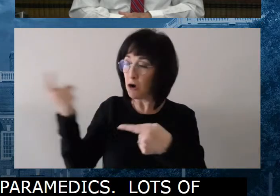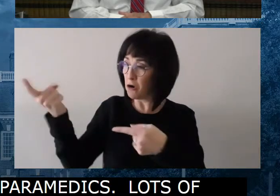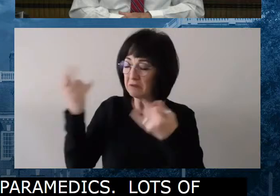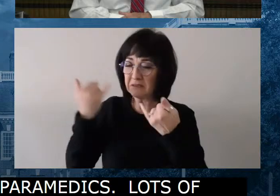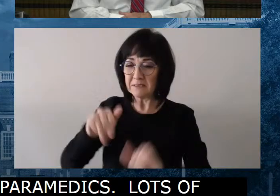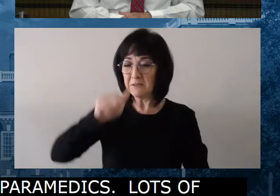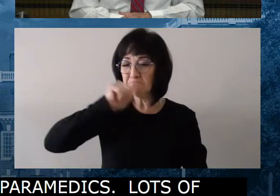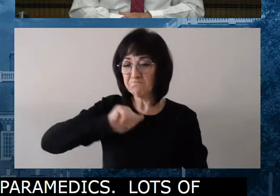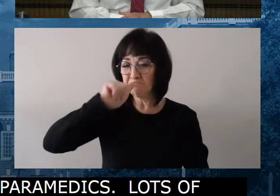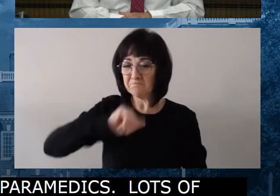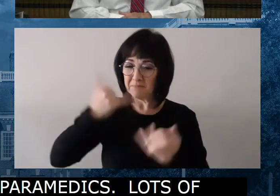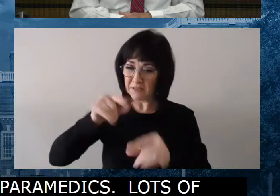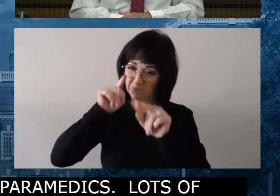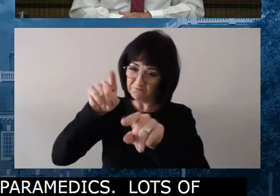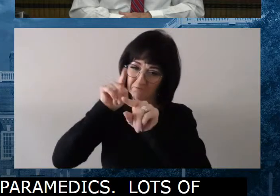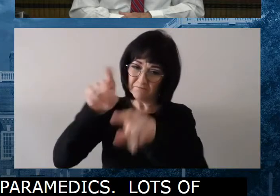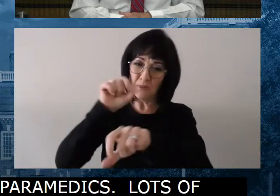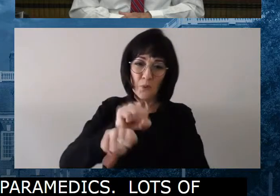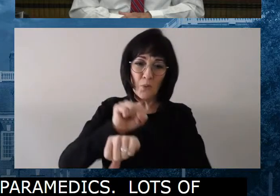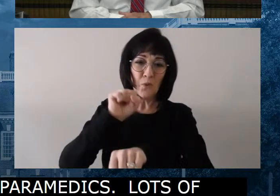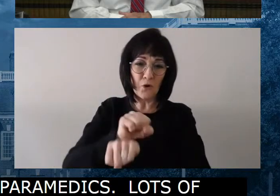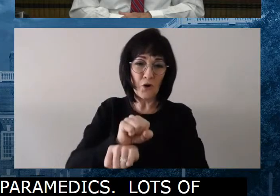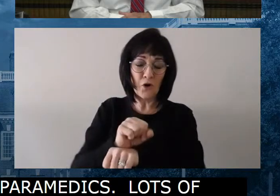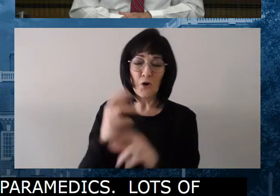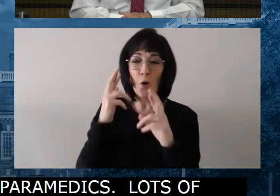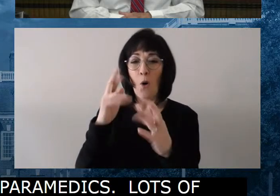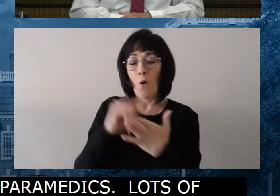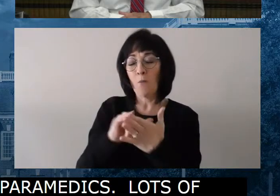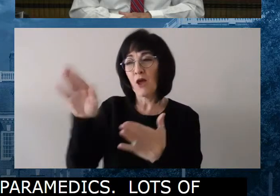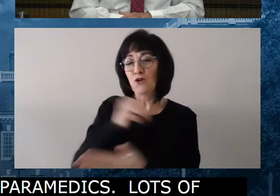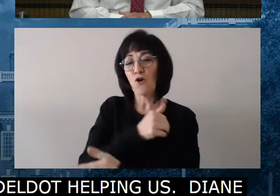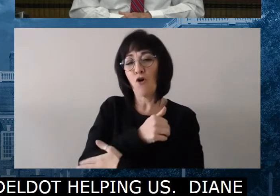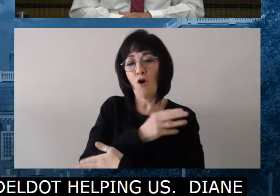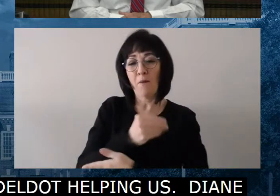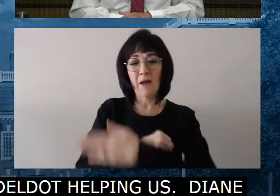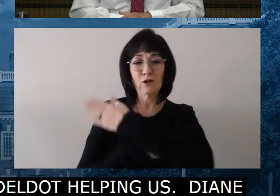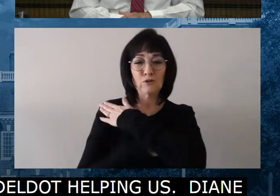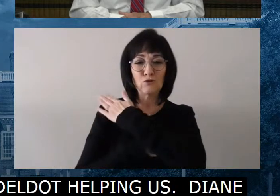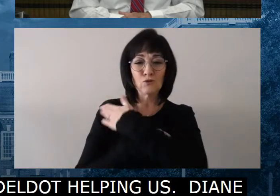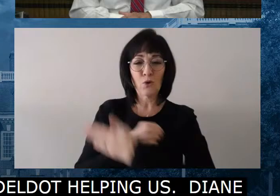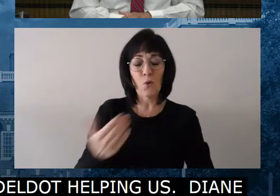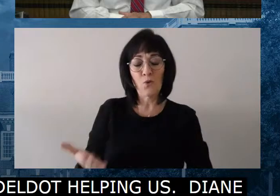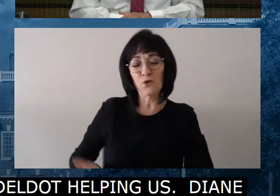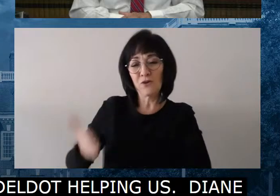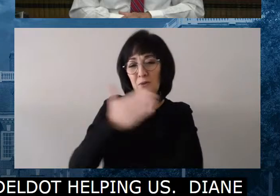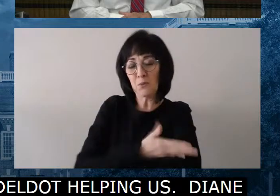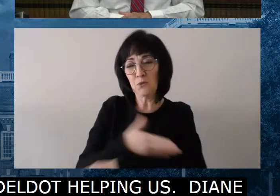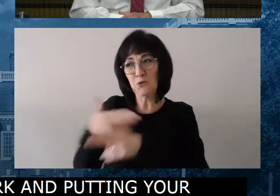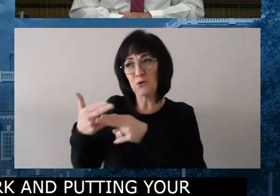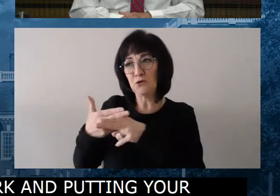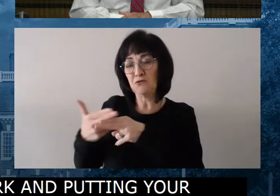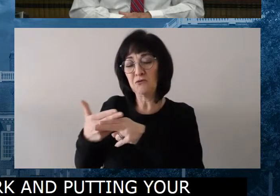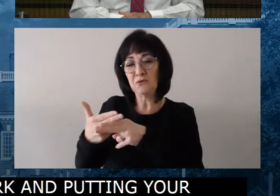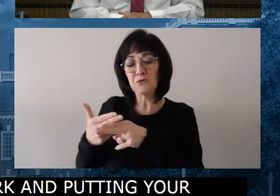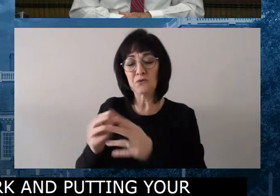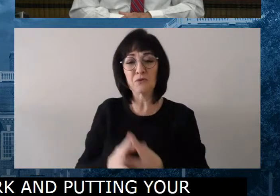your upper arm and shoulder gets better real soon. You can see we do provide transportation for those